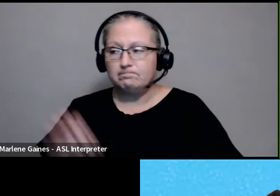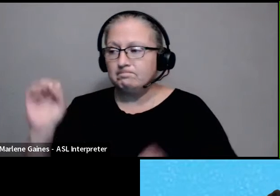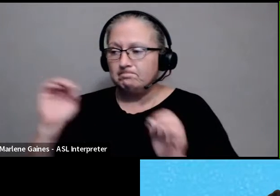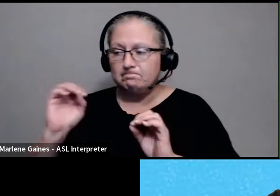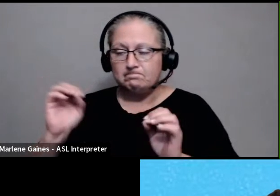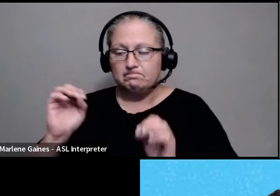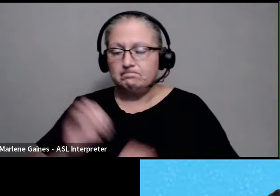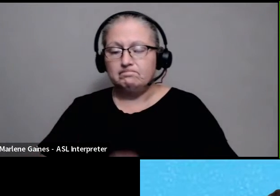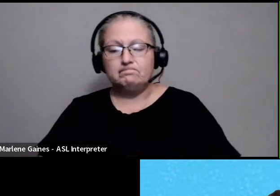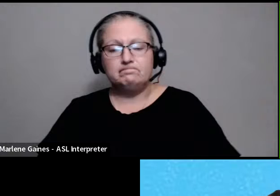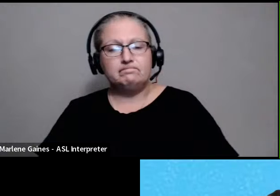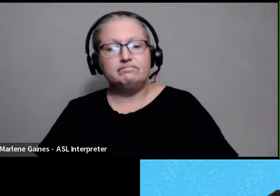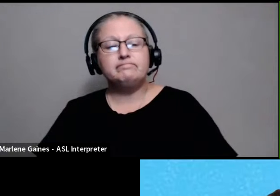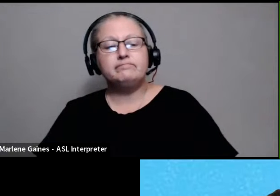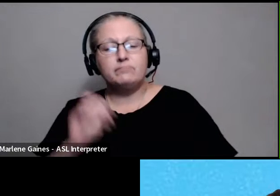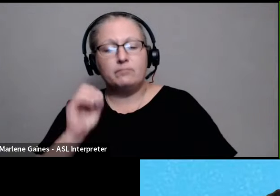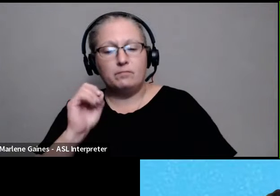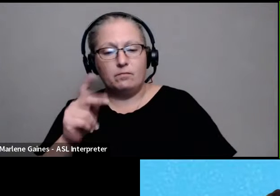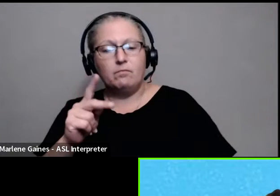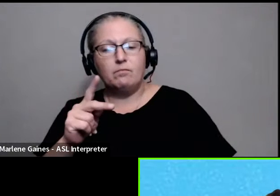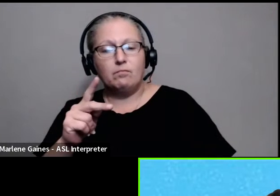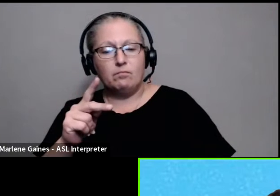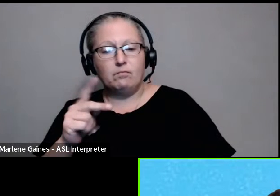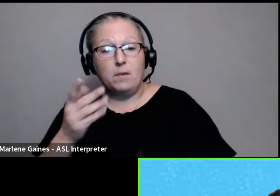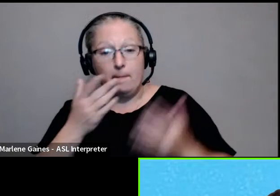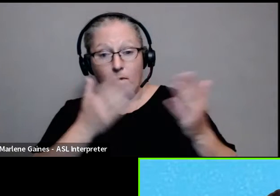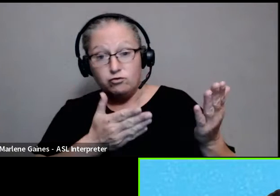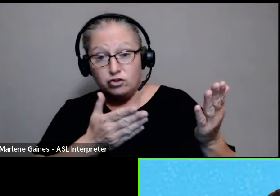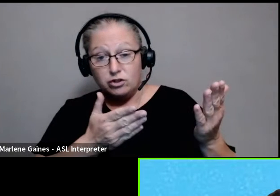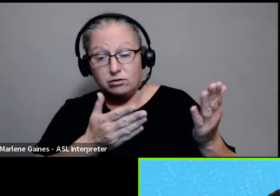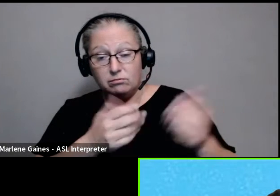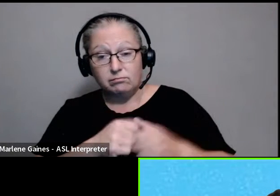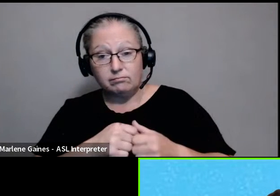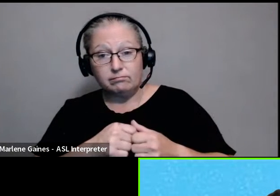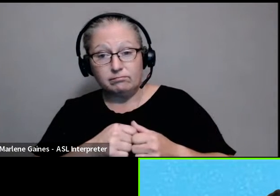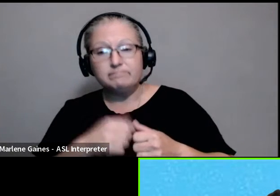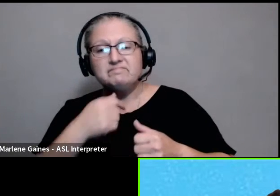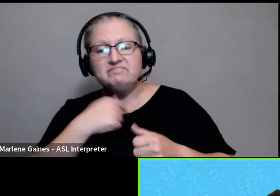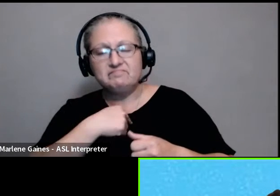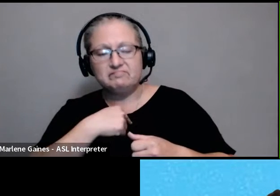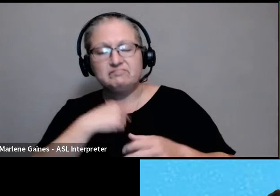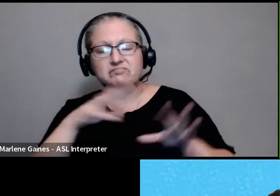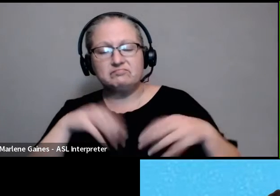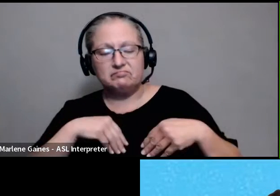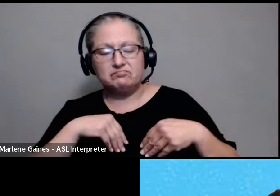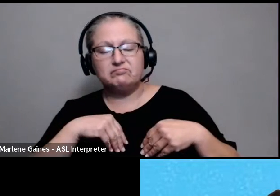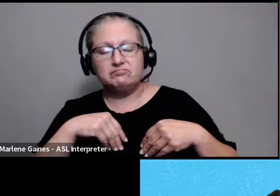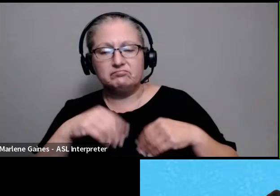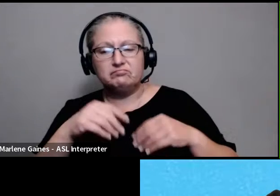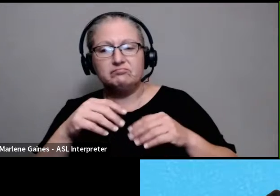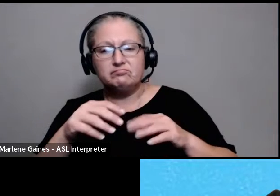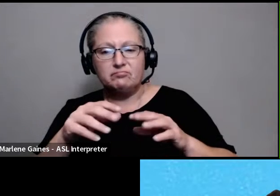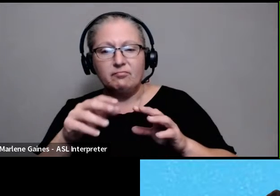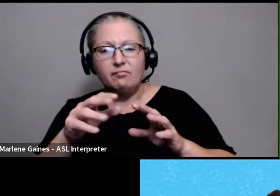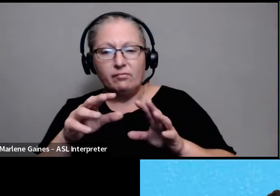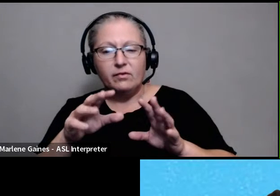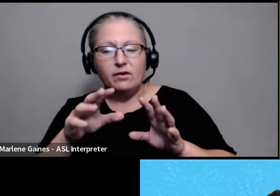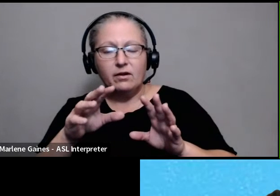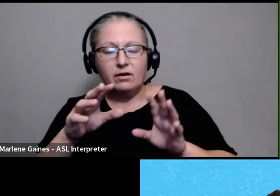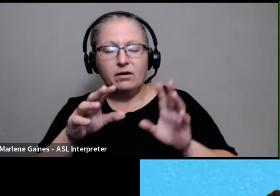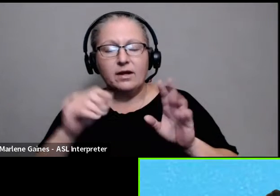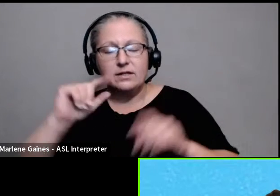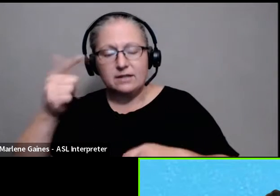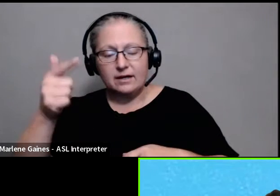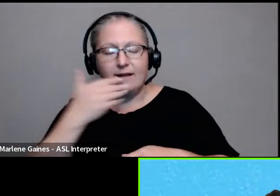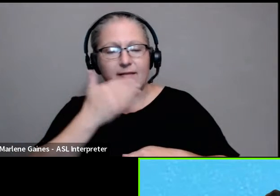none. Okay, I will entertain a motion. I'll move adoption. Second. Thank you. Motion by